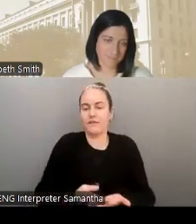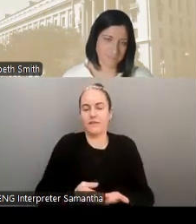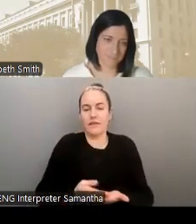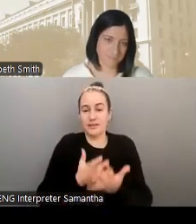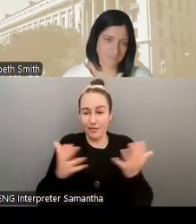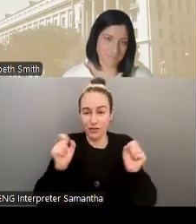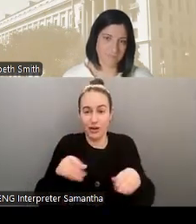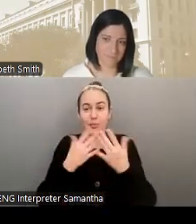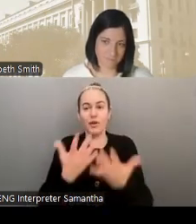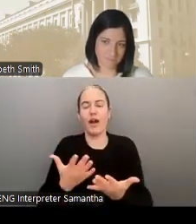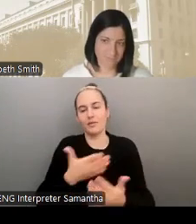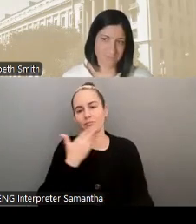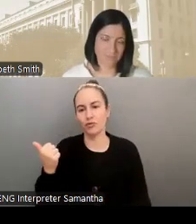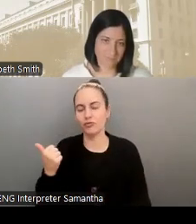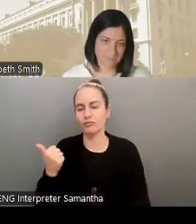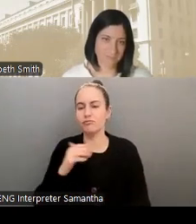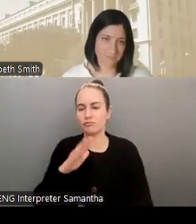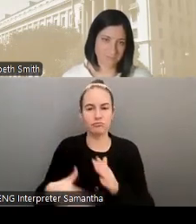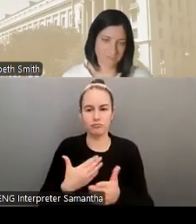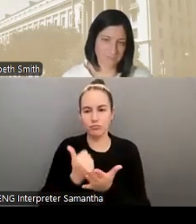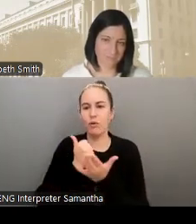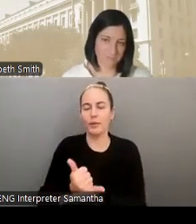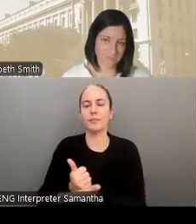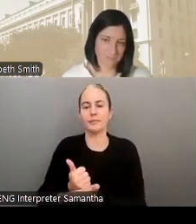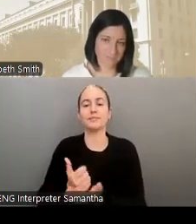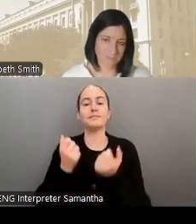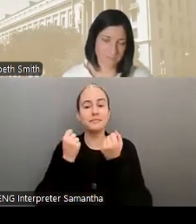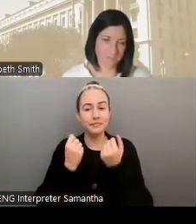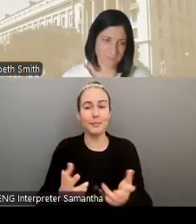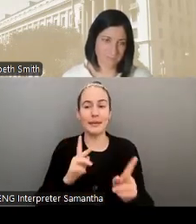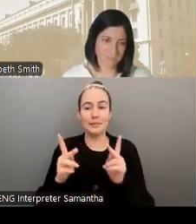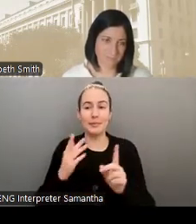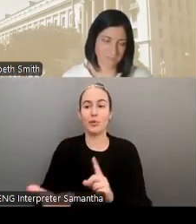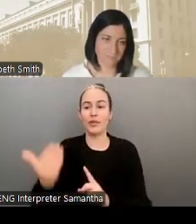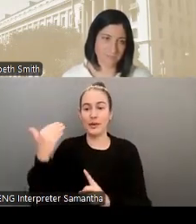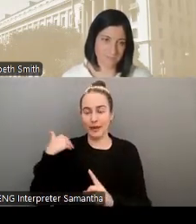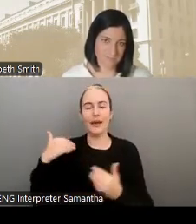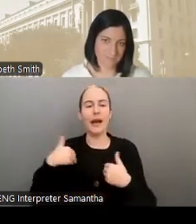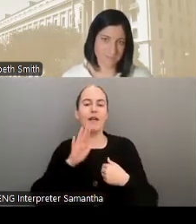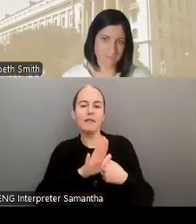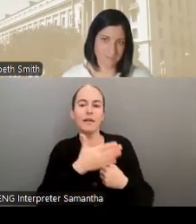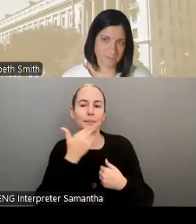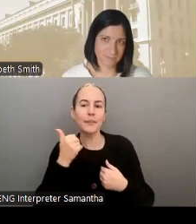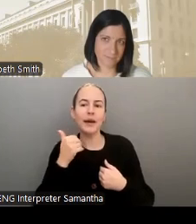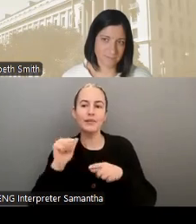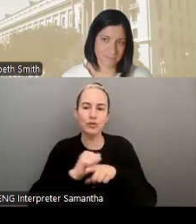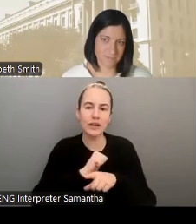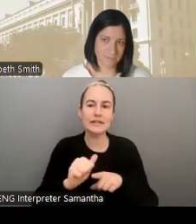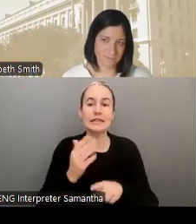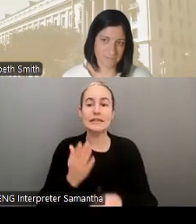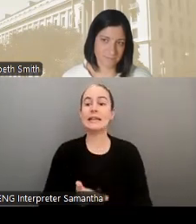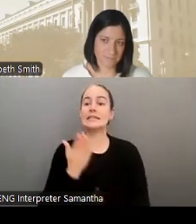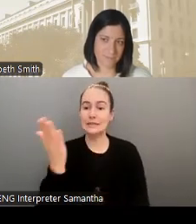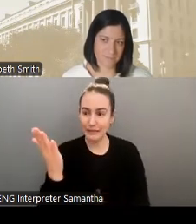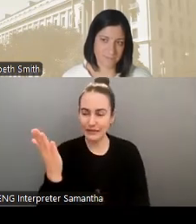team would be really helpful. A lot of people we found to do these best practices where they submit something, they keep a file